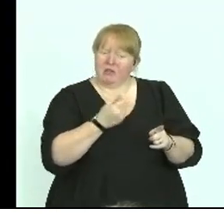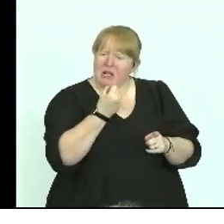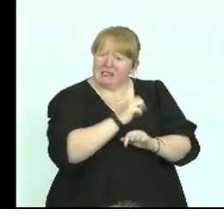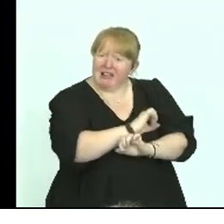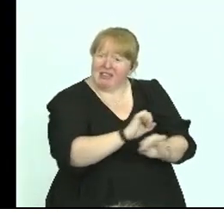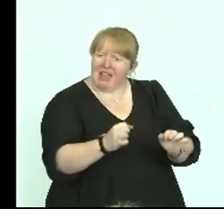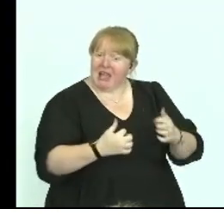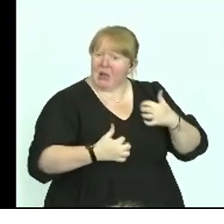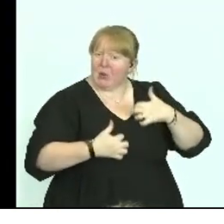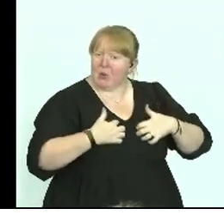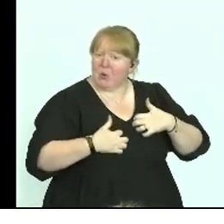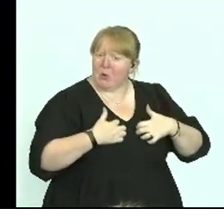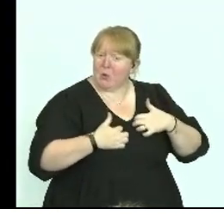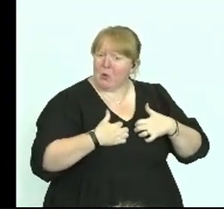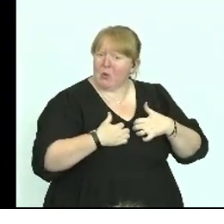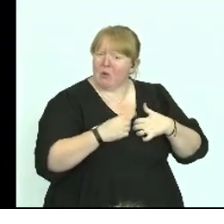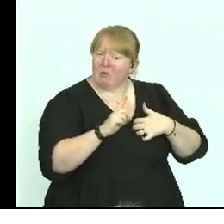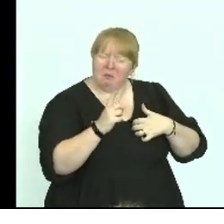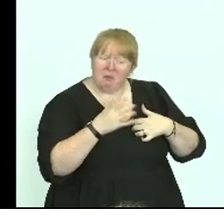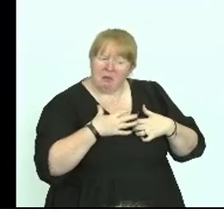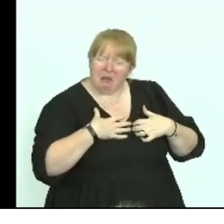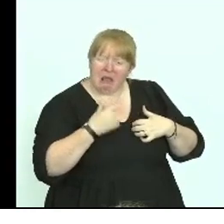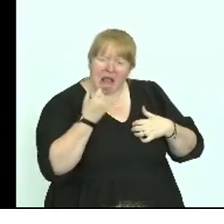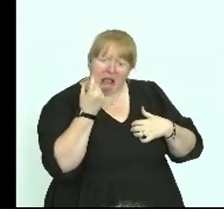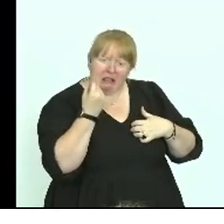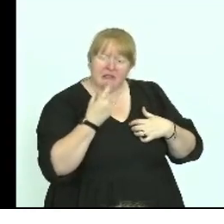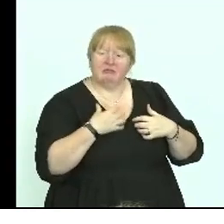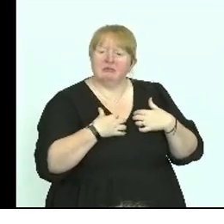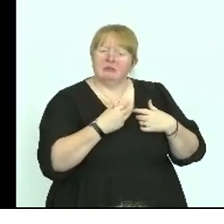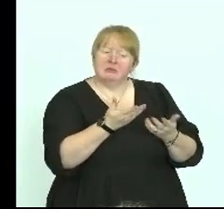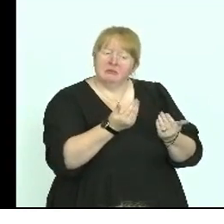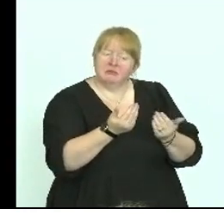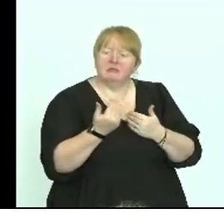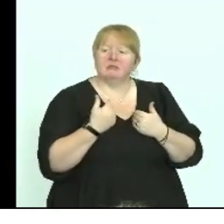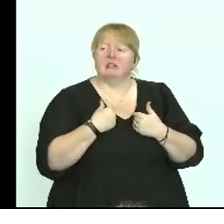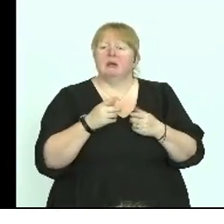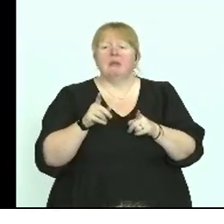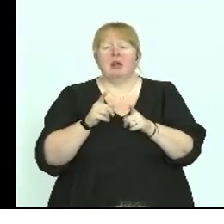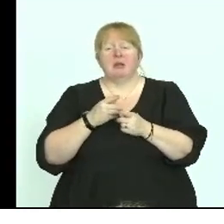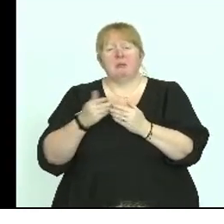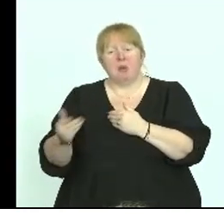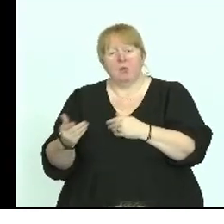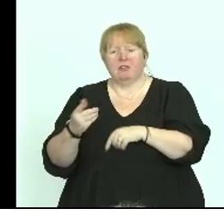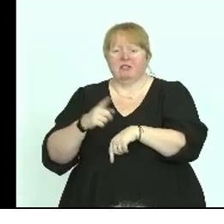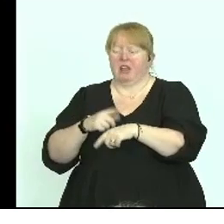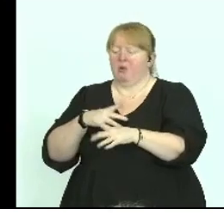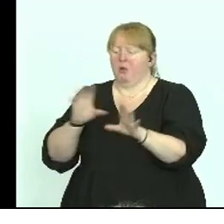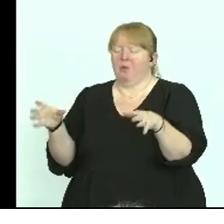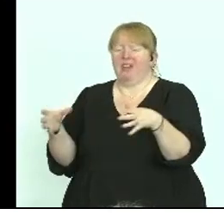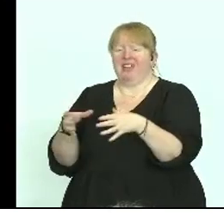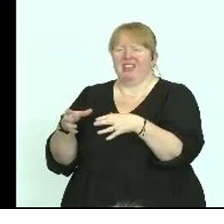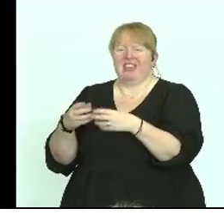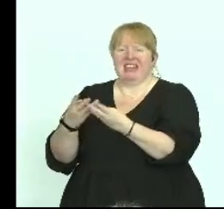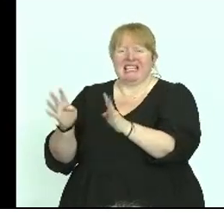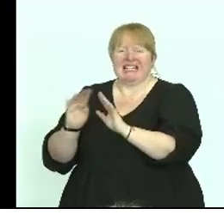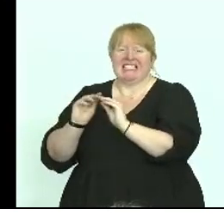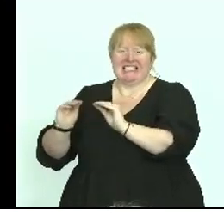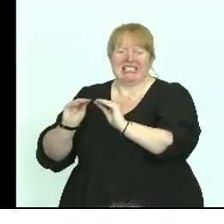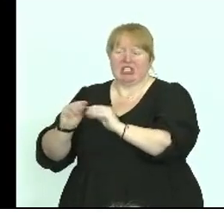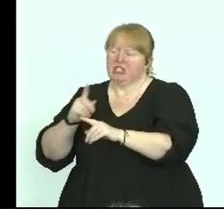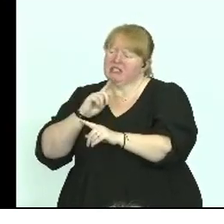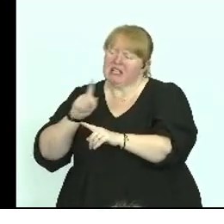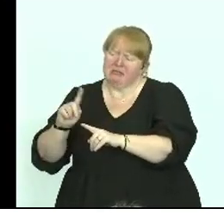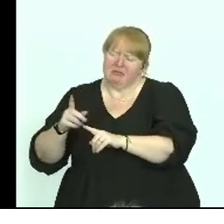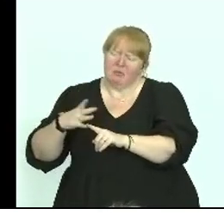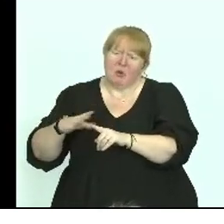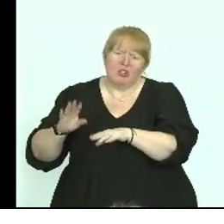what are they interested in. But we really spend the bulk of our time working with faculty to understand what type of training might